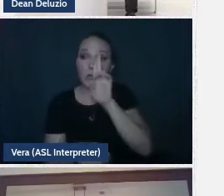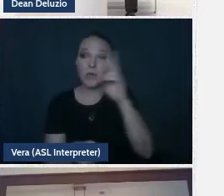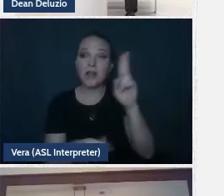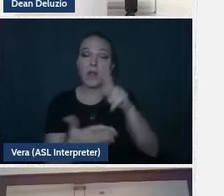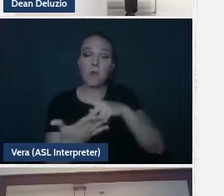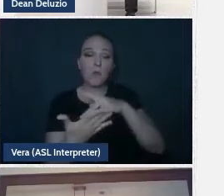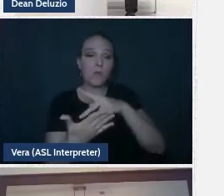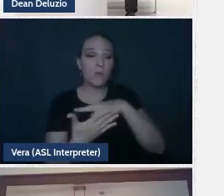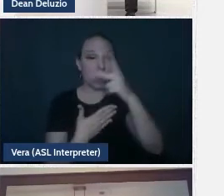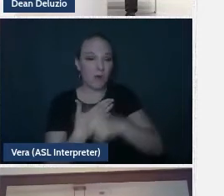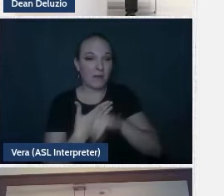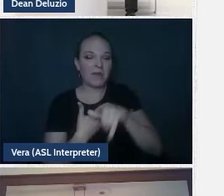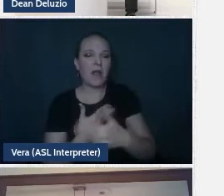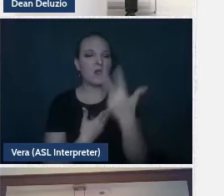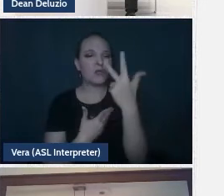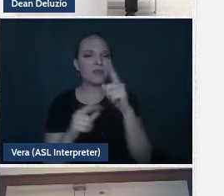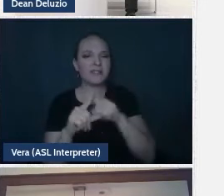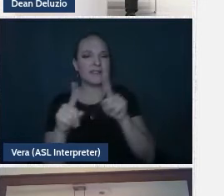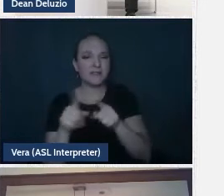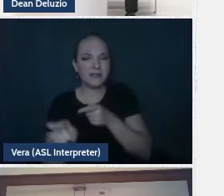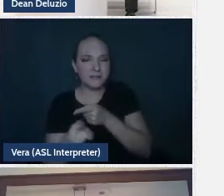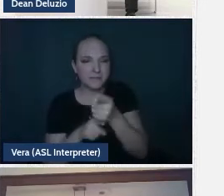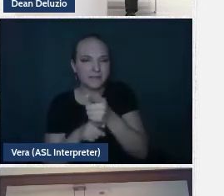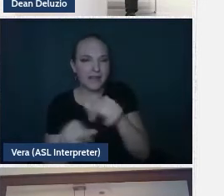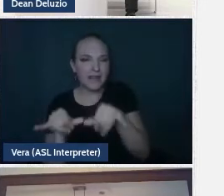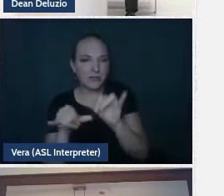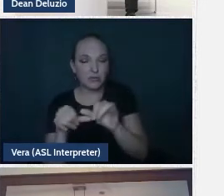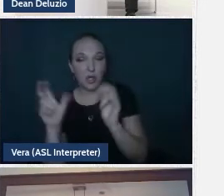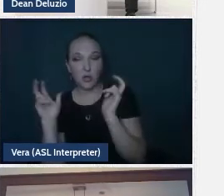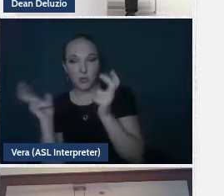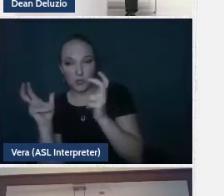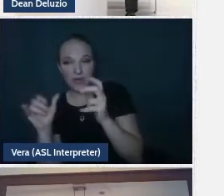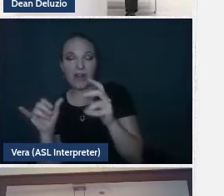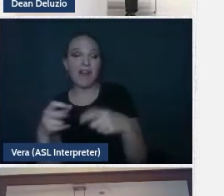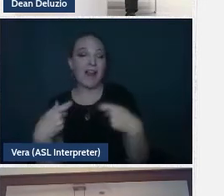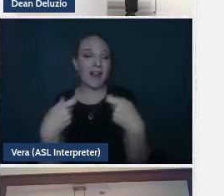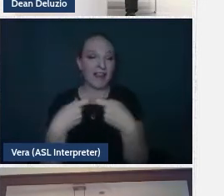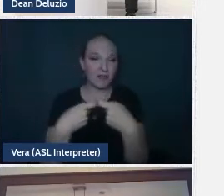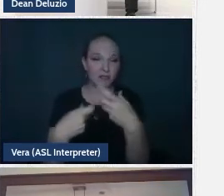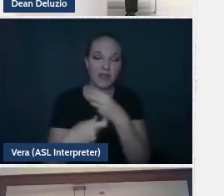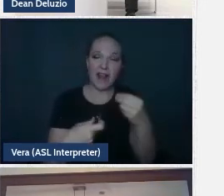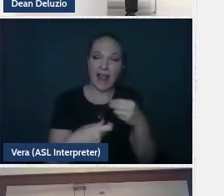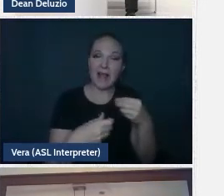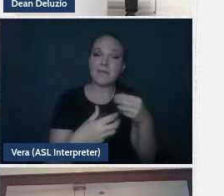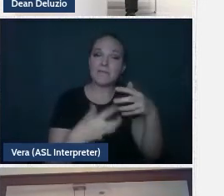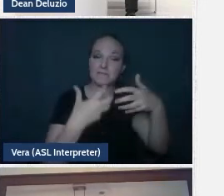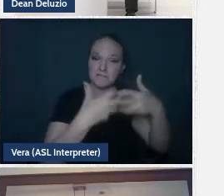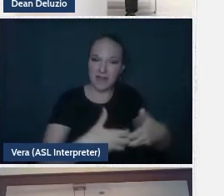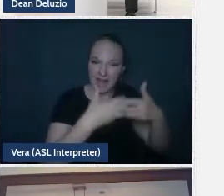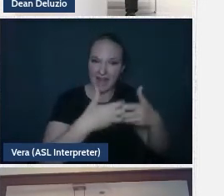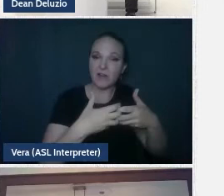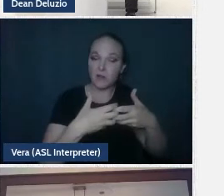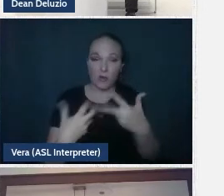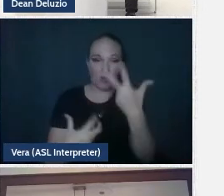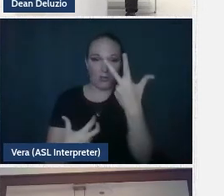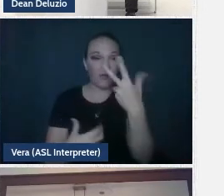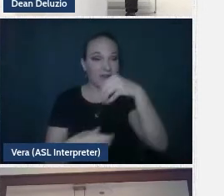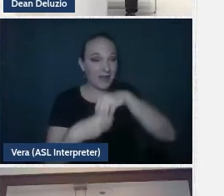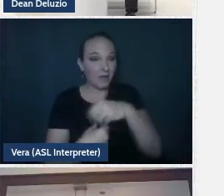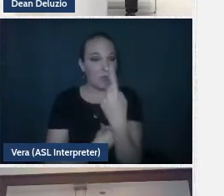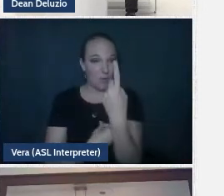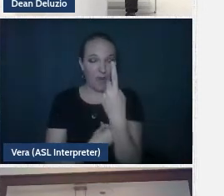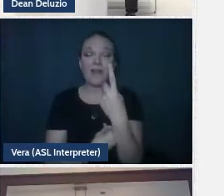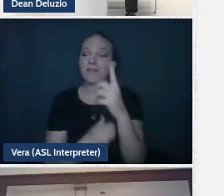3 engineering disciplines, so computer, electrical, mechanical engineering, through custom new courses